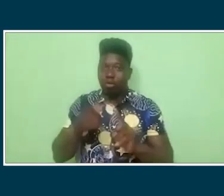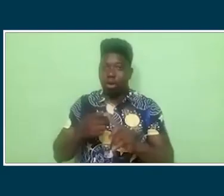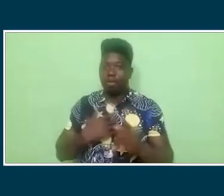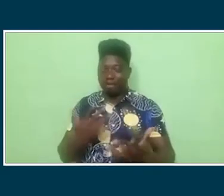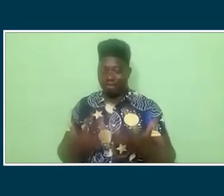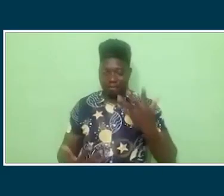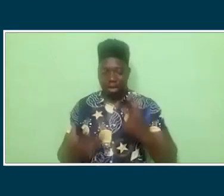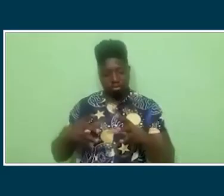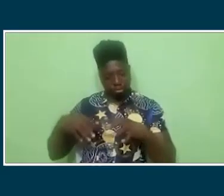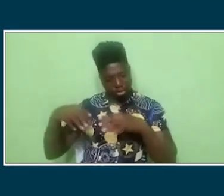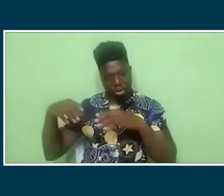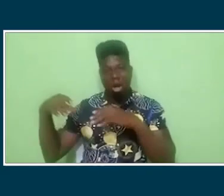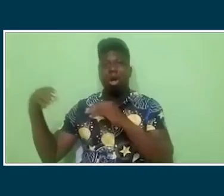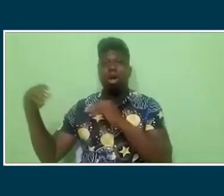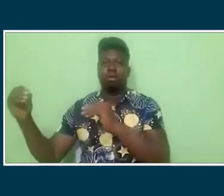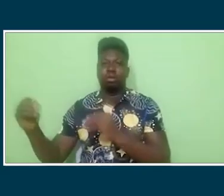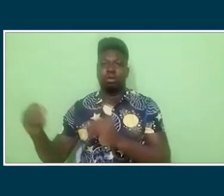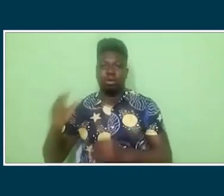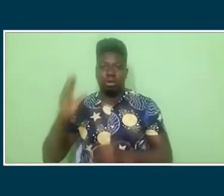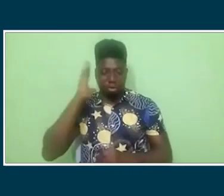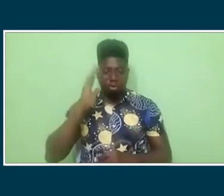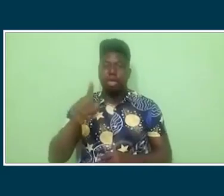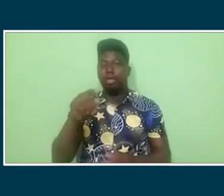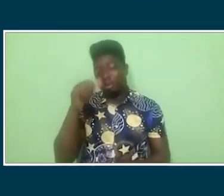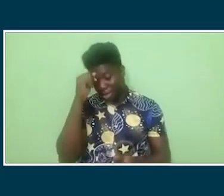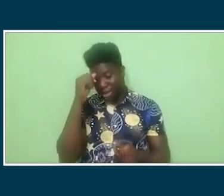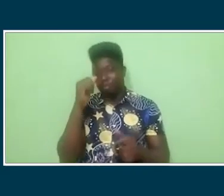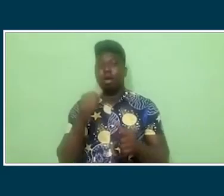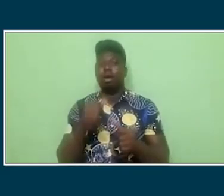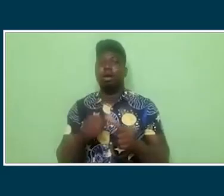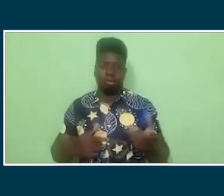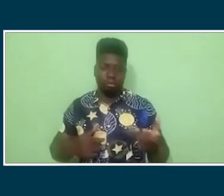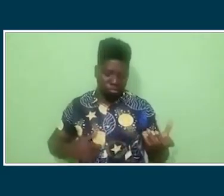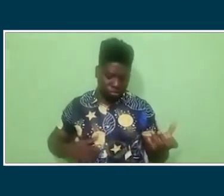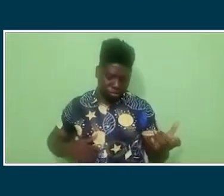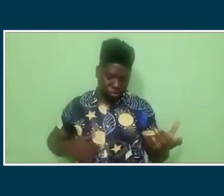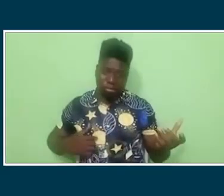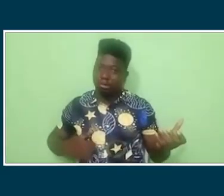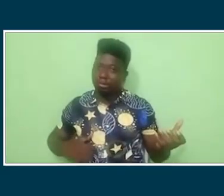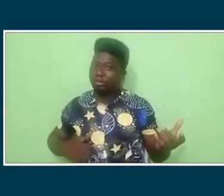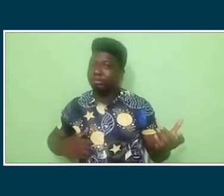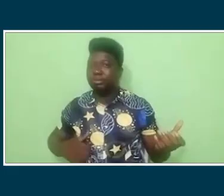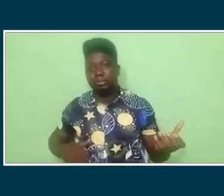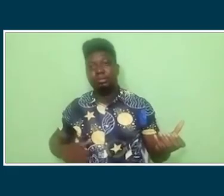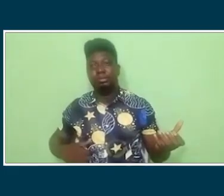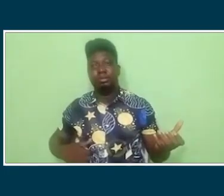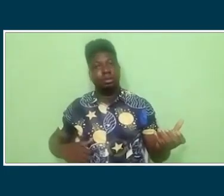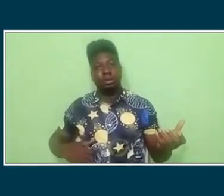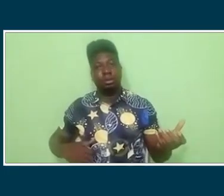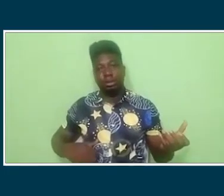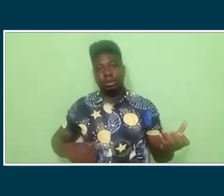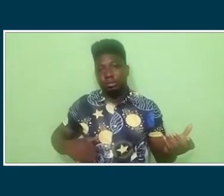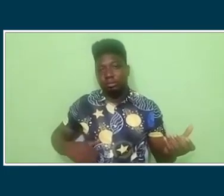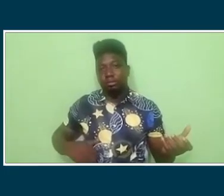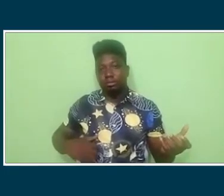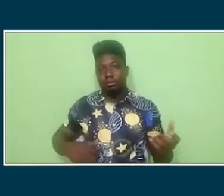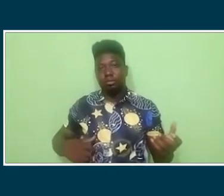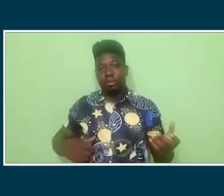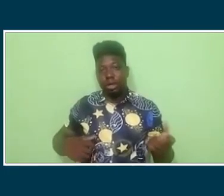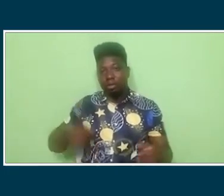but gone? Will you remember? And bring me sprigs